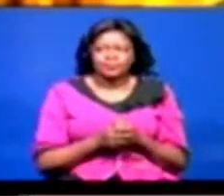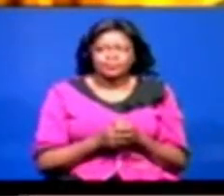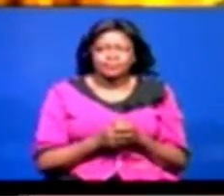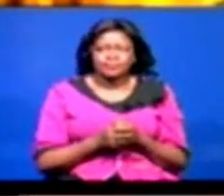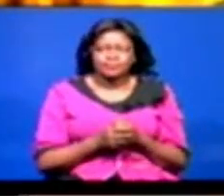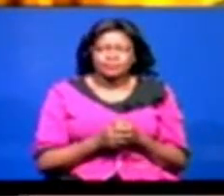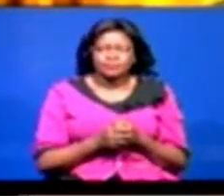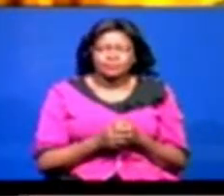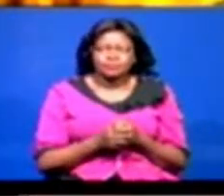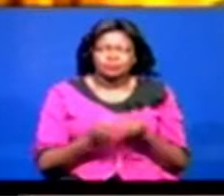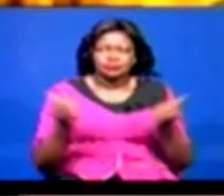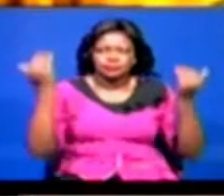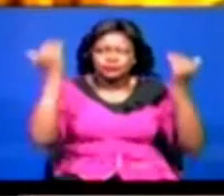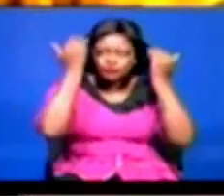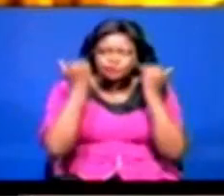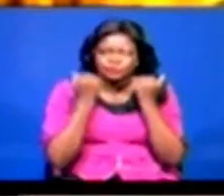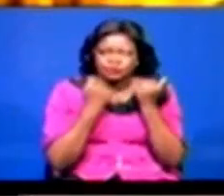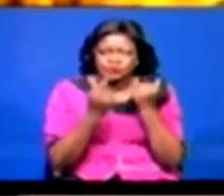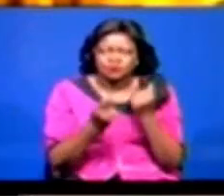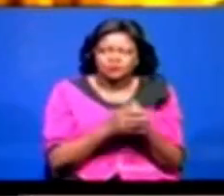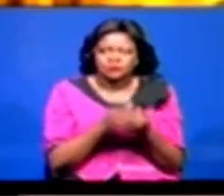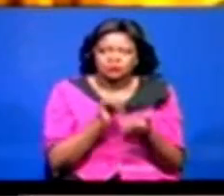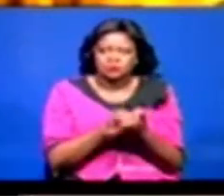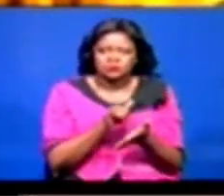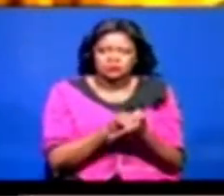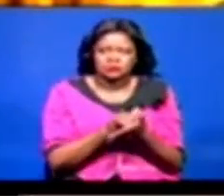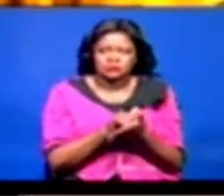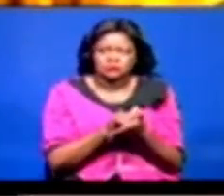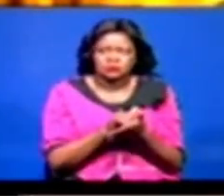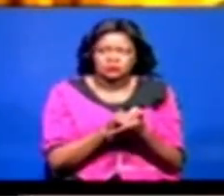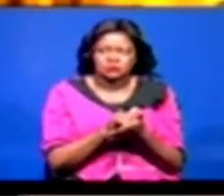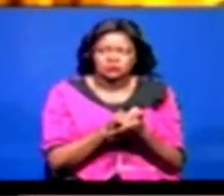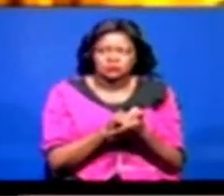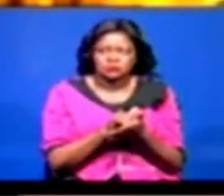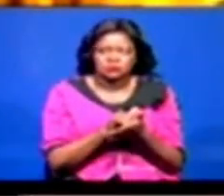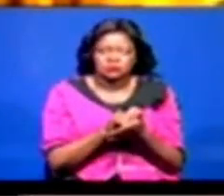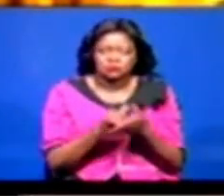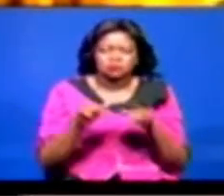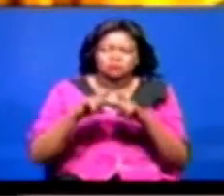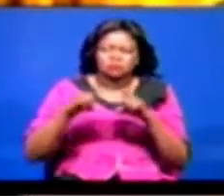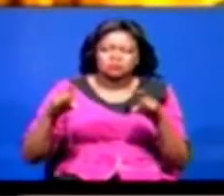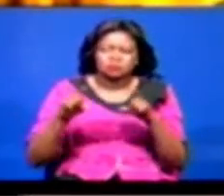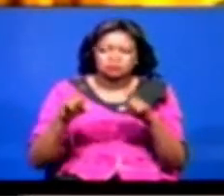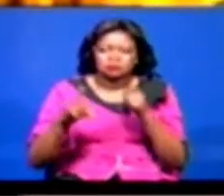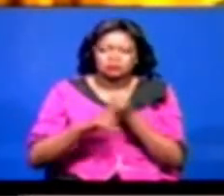the court said that at paragraph 61,